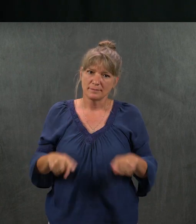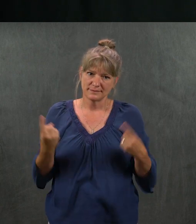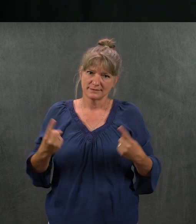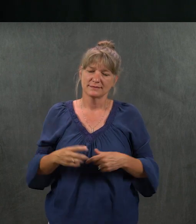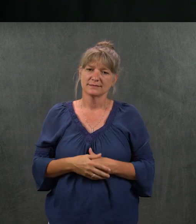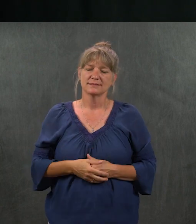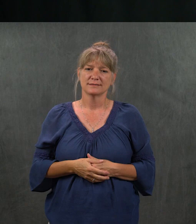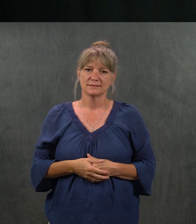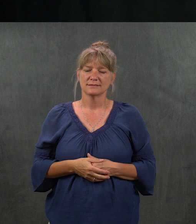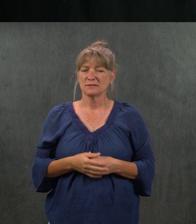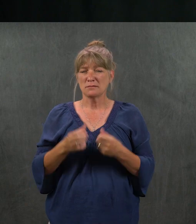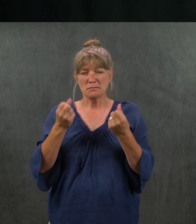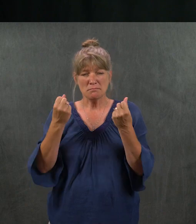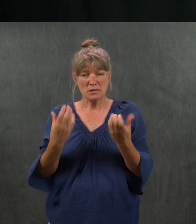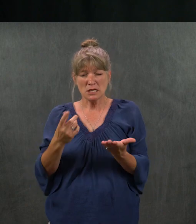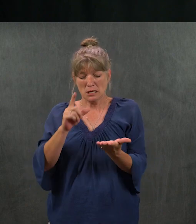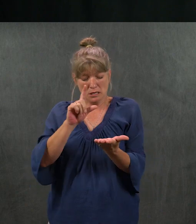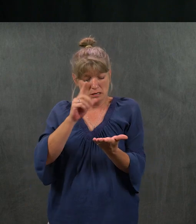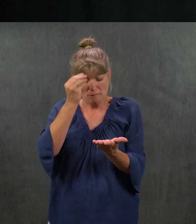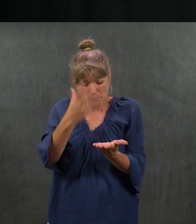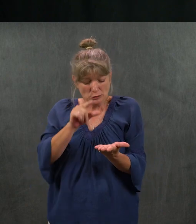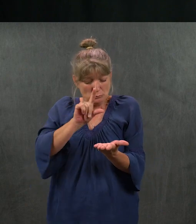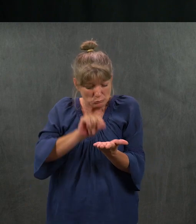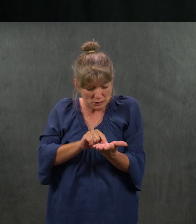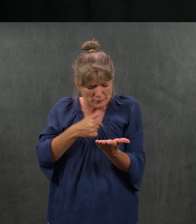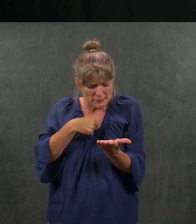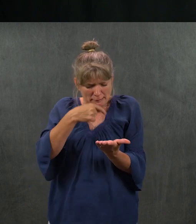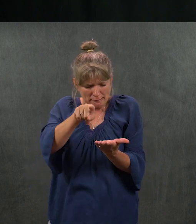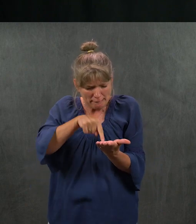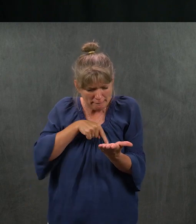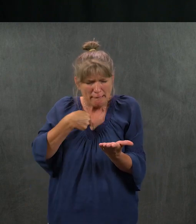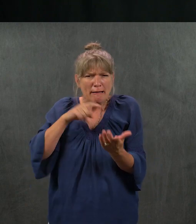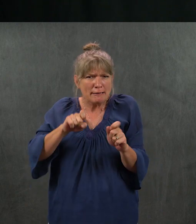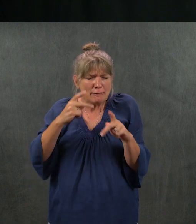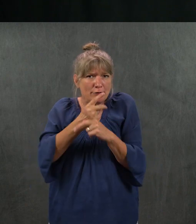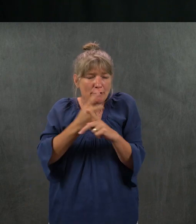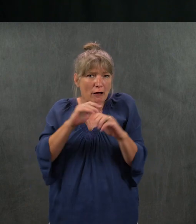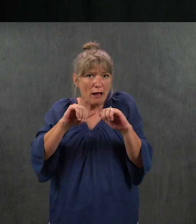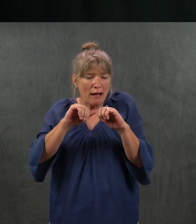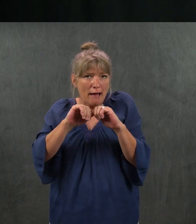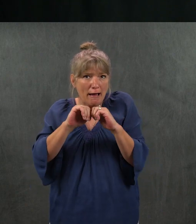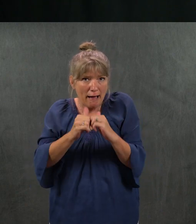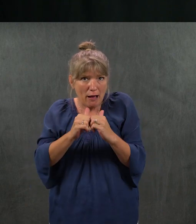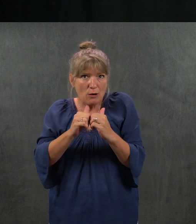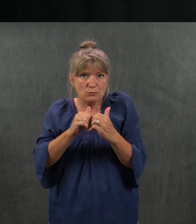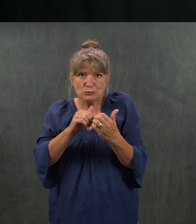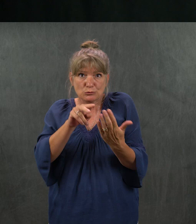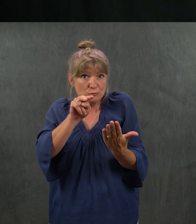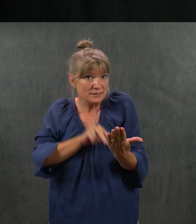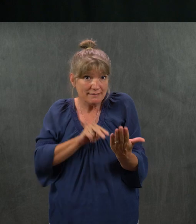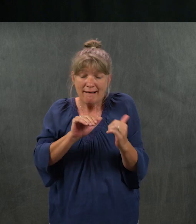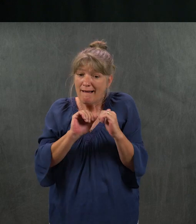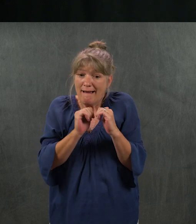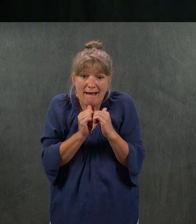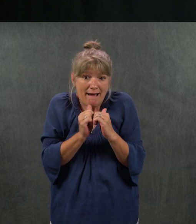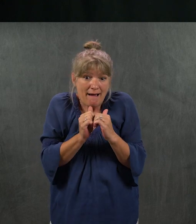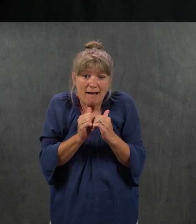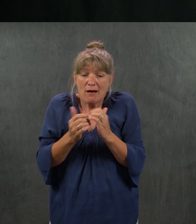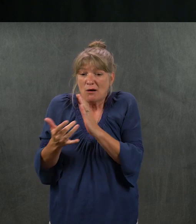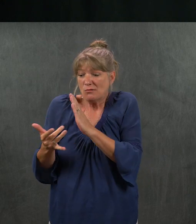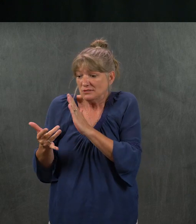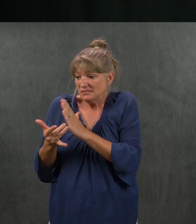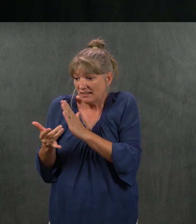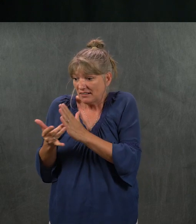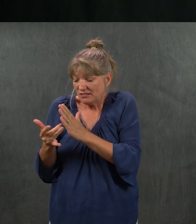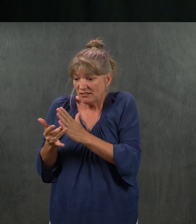basis. Tons of printed information that I have to figure out how to read, whether that be using some